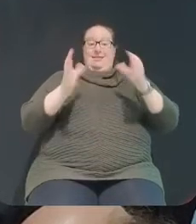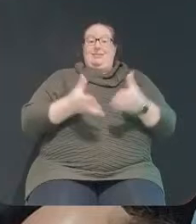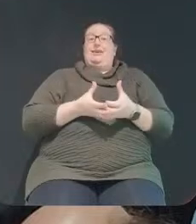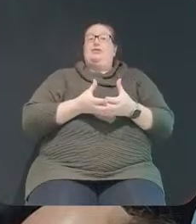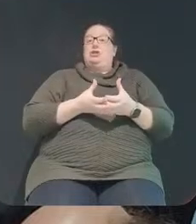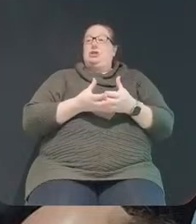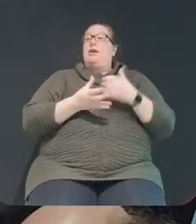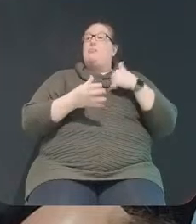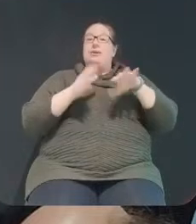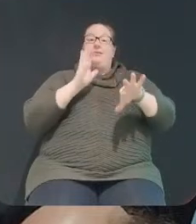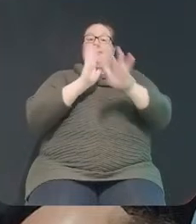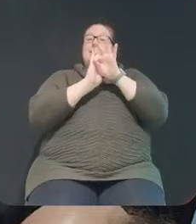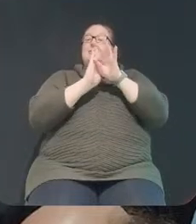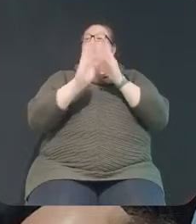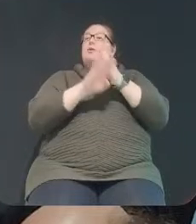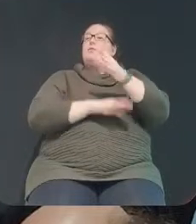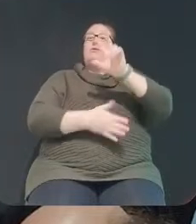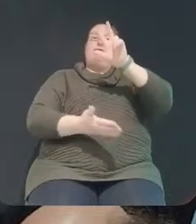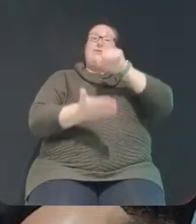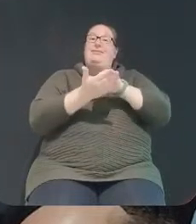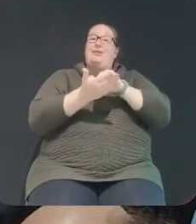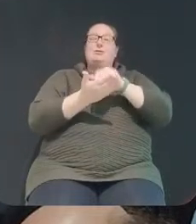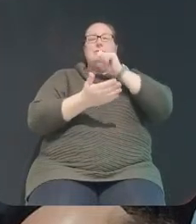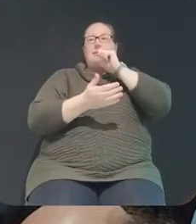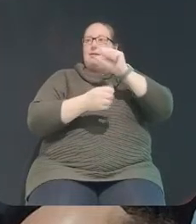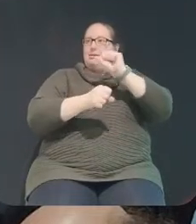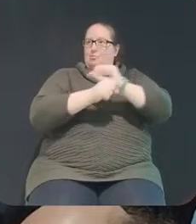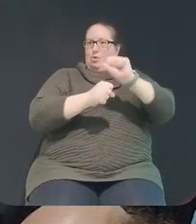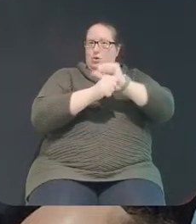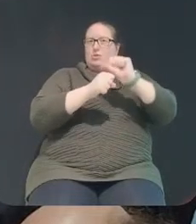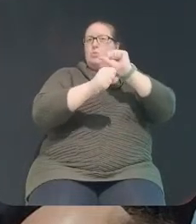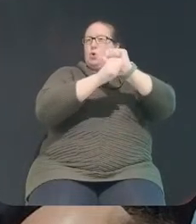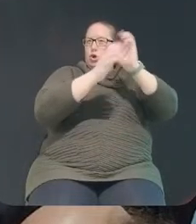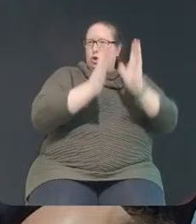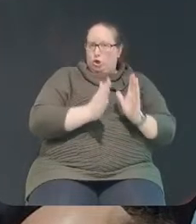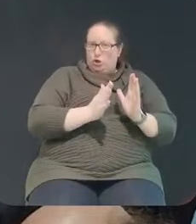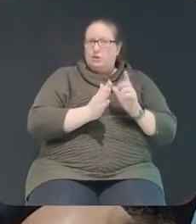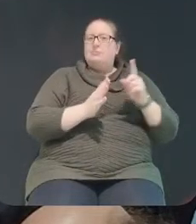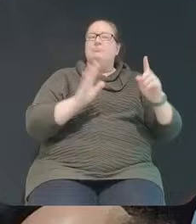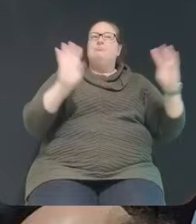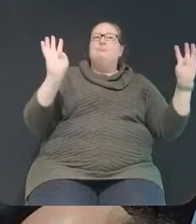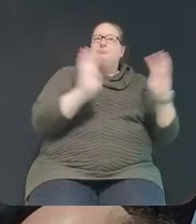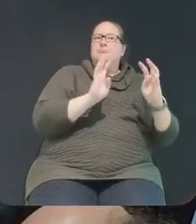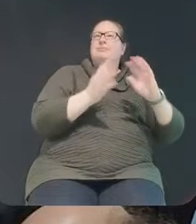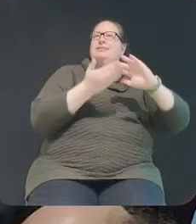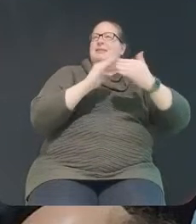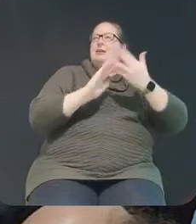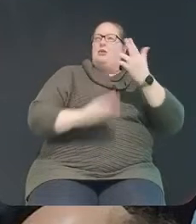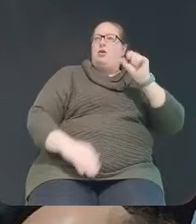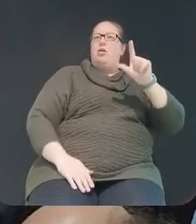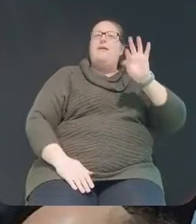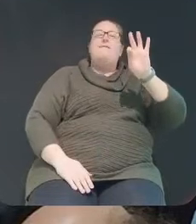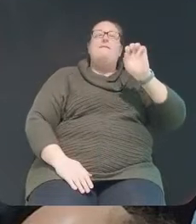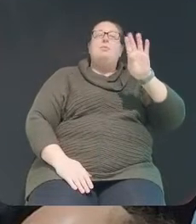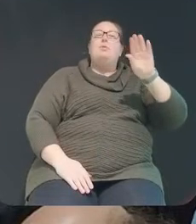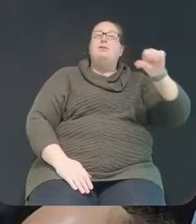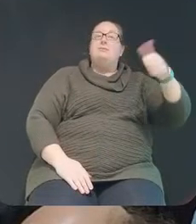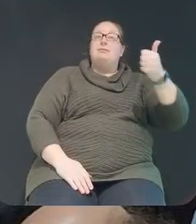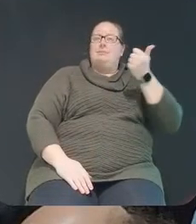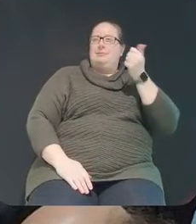unanimously elected by over 3,000 unemployed workers assembled before City Hall on February 10,